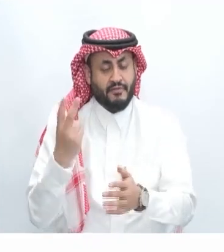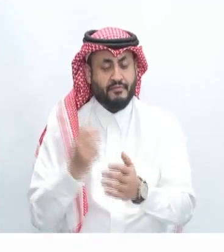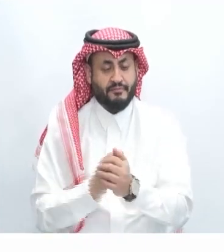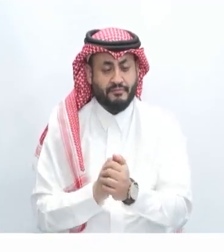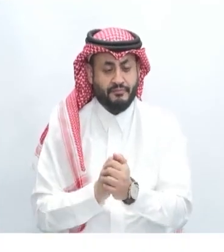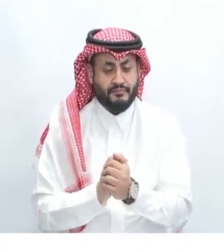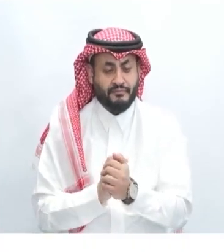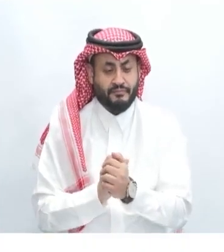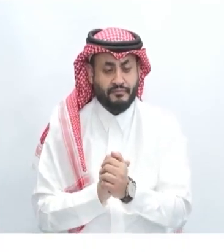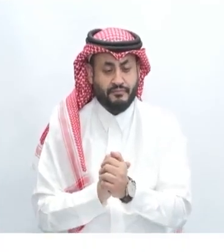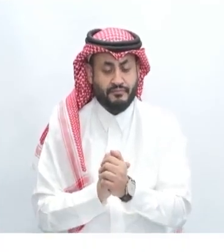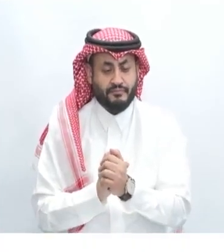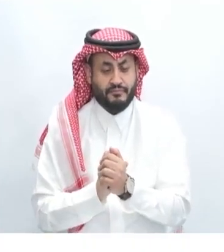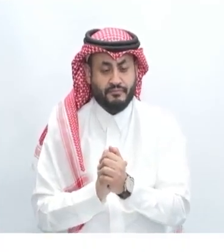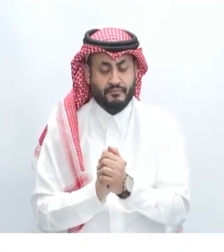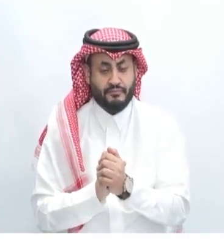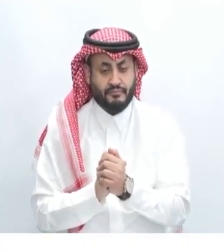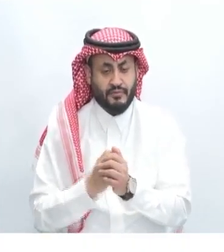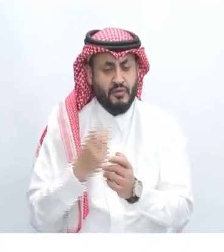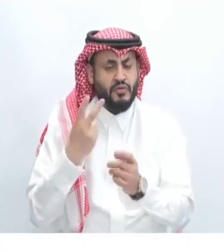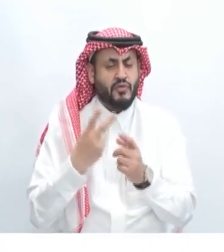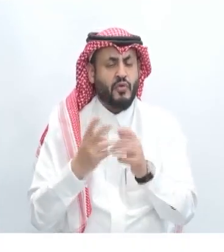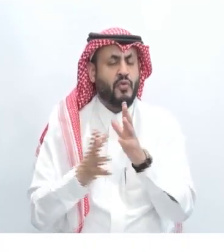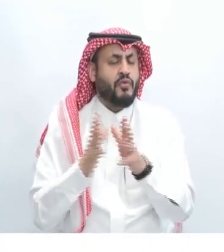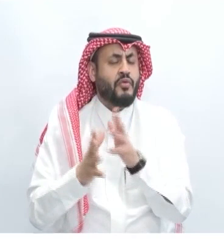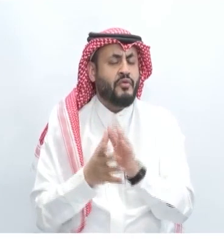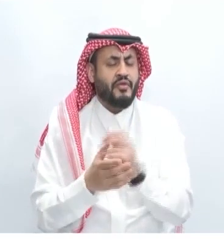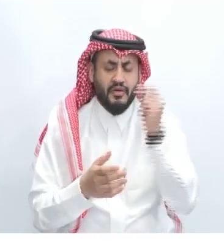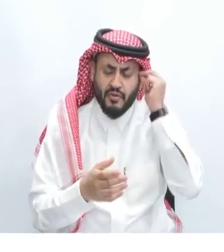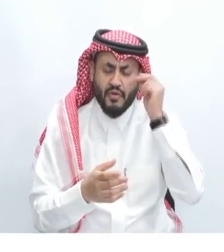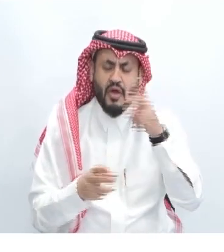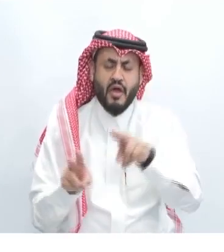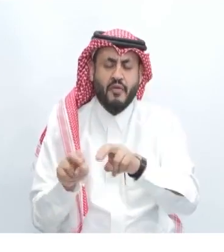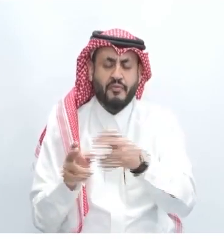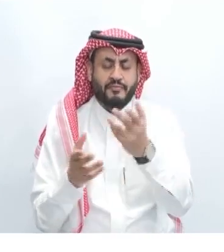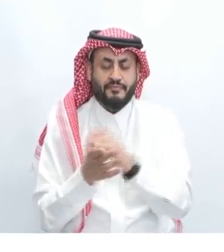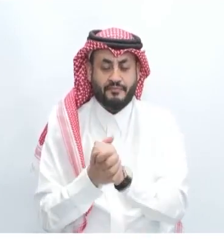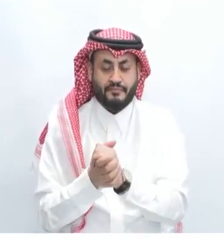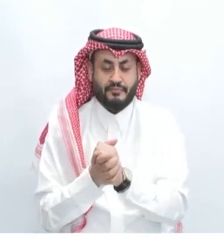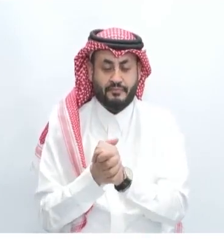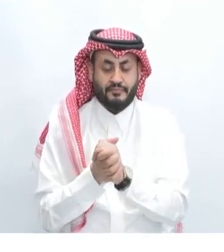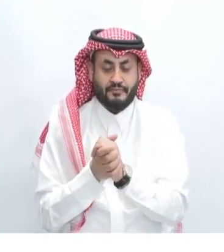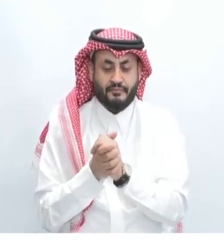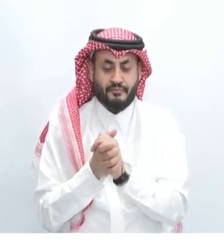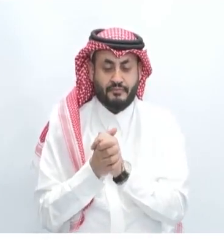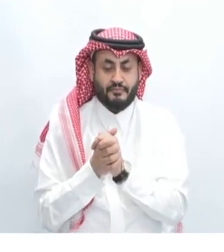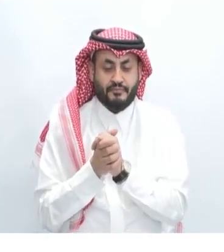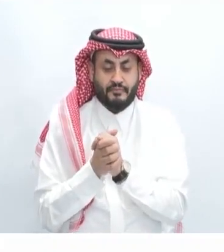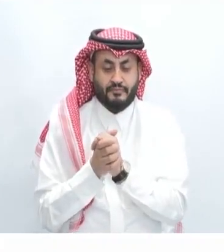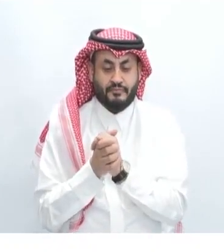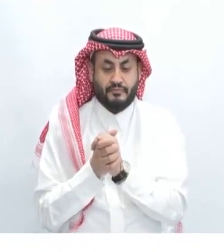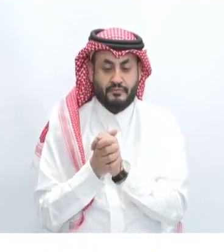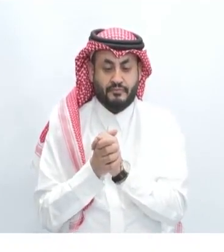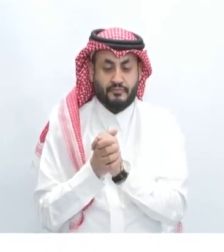mention, when you name two hints or two descriptions, and then they would guess what that animal